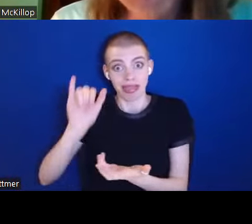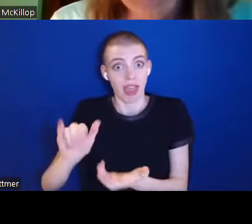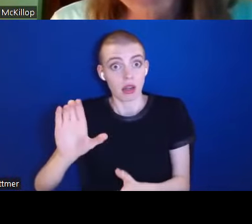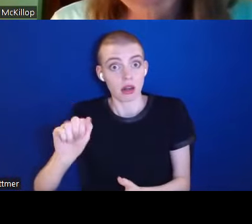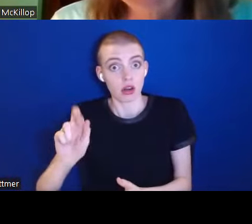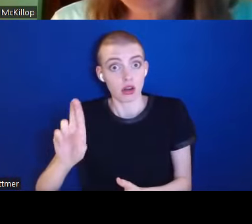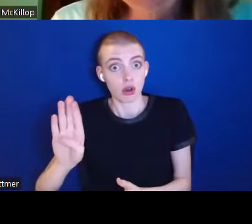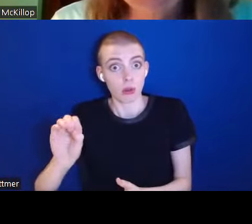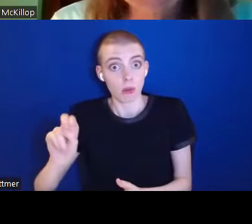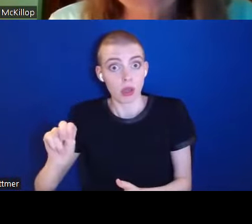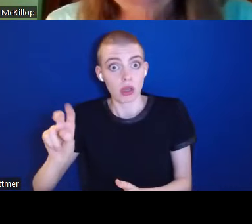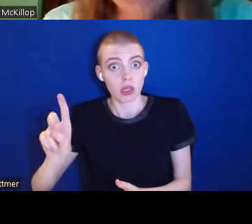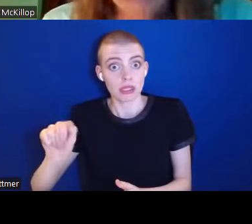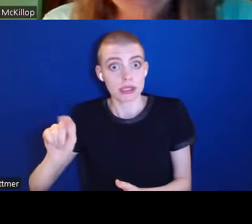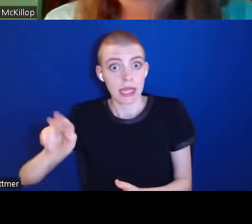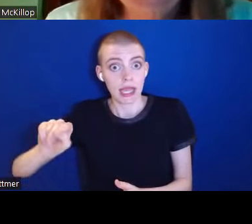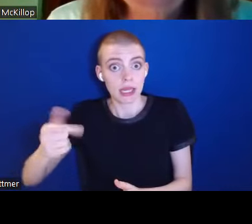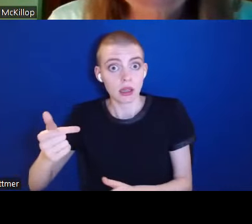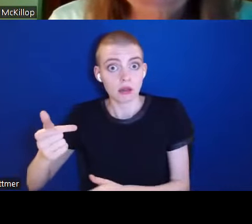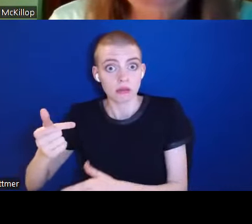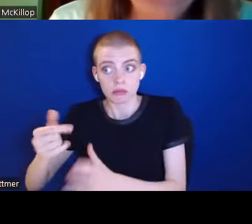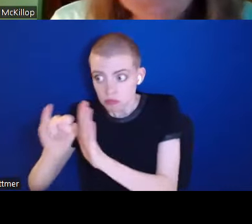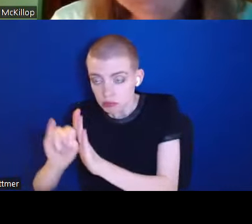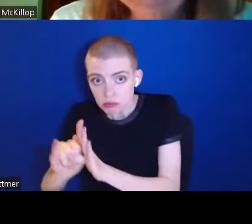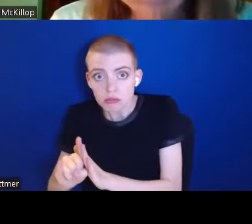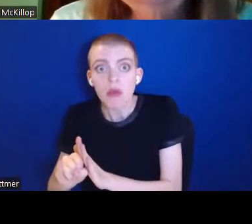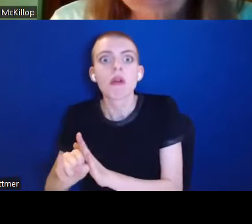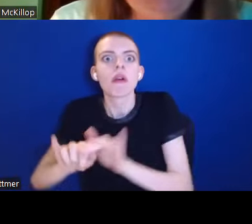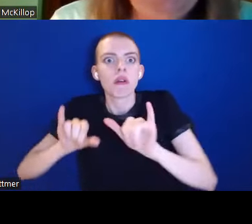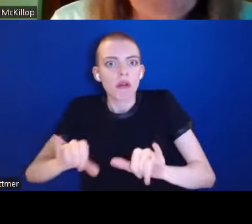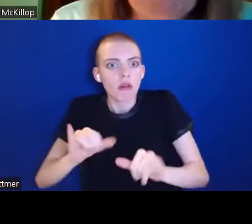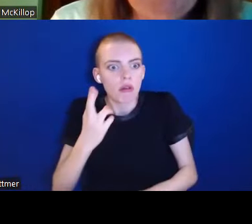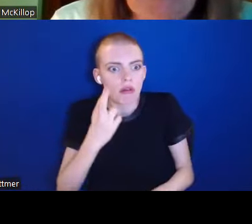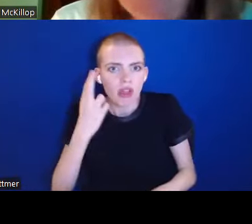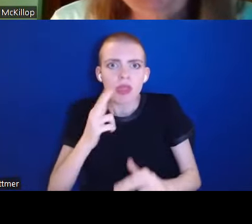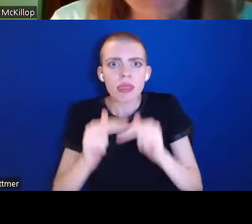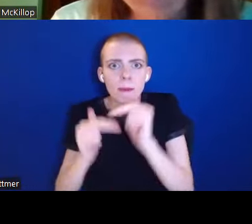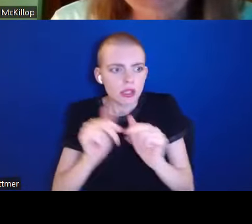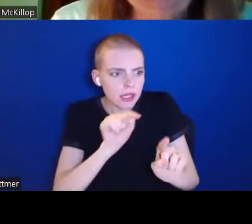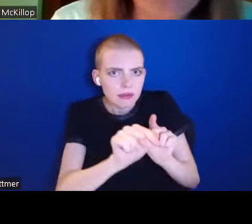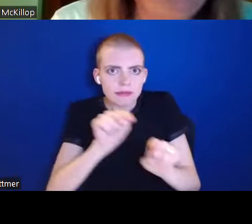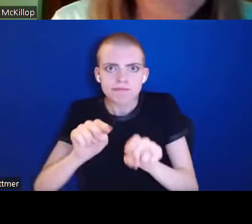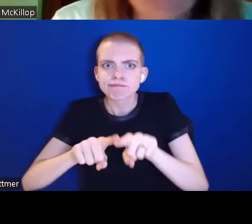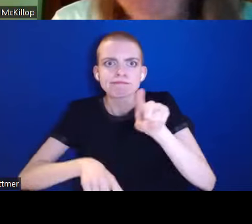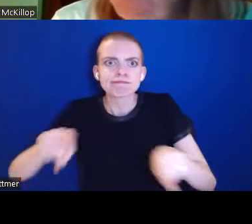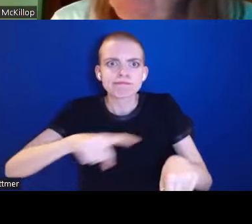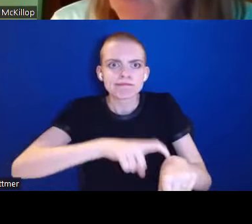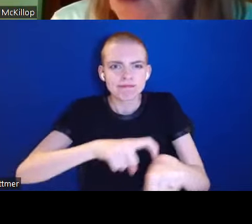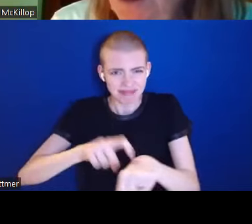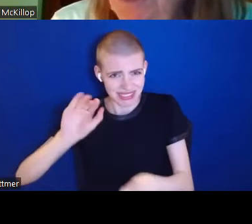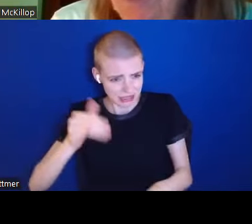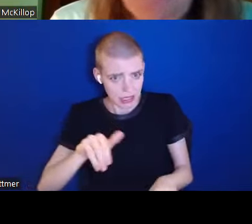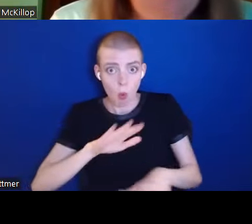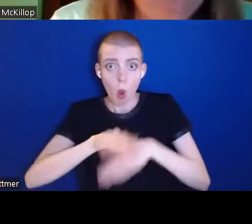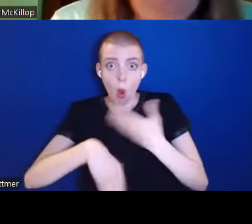from our Ancient Mesoamerica article that the buildings date to different time periods, even though they appeared from the